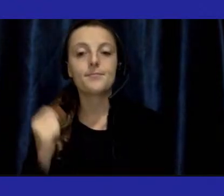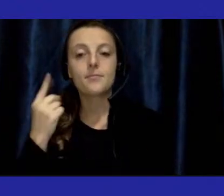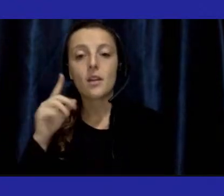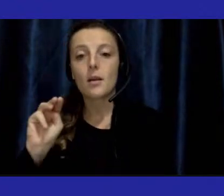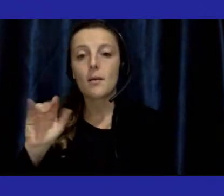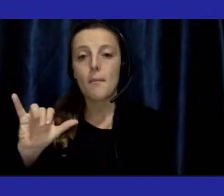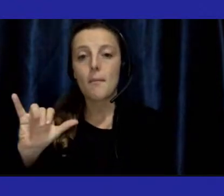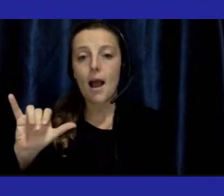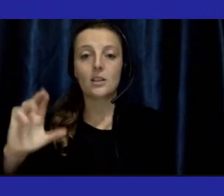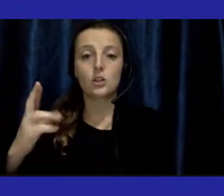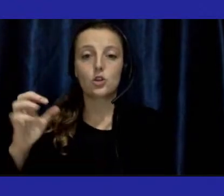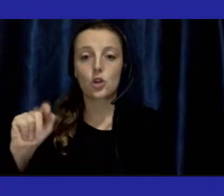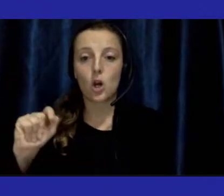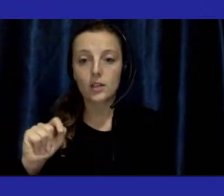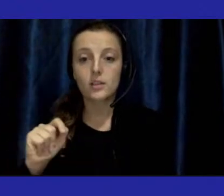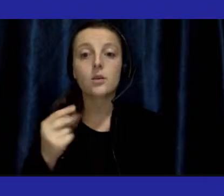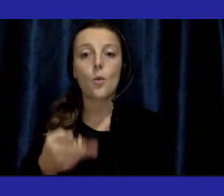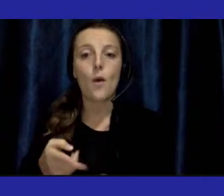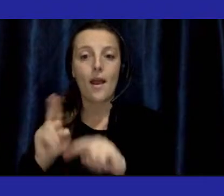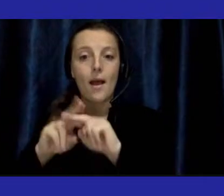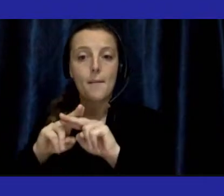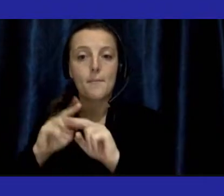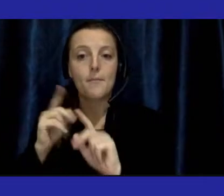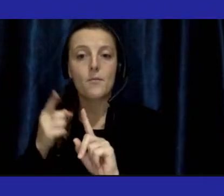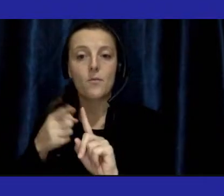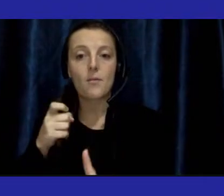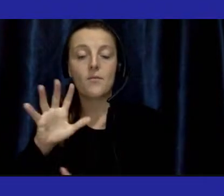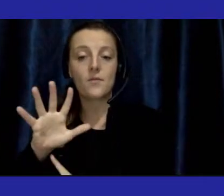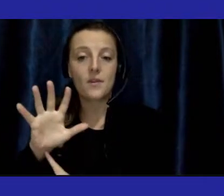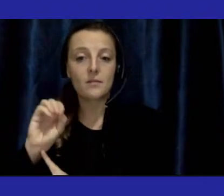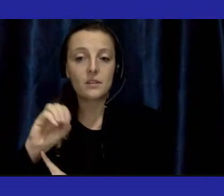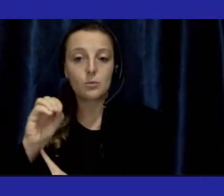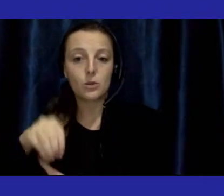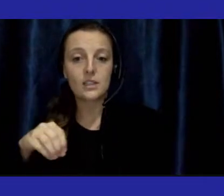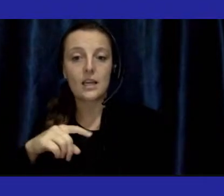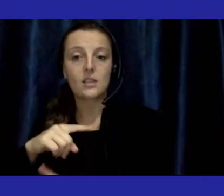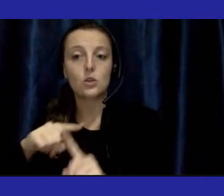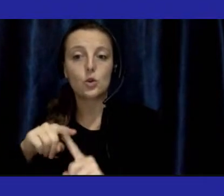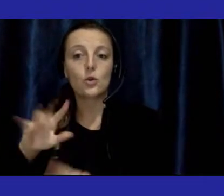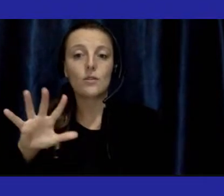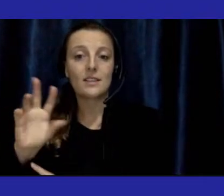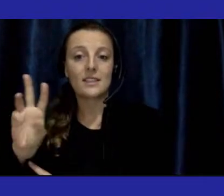to 56.2, still below the target of 60%.